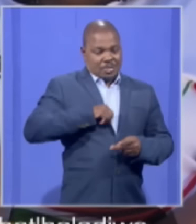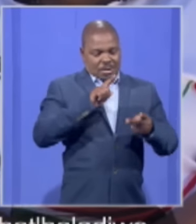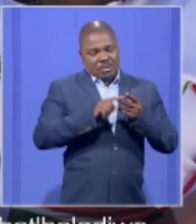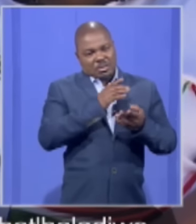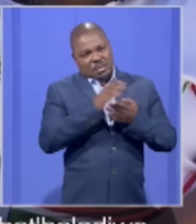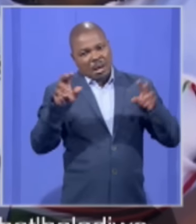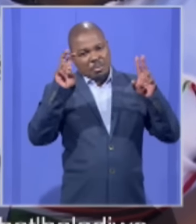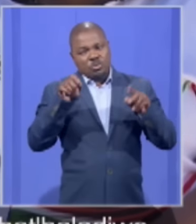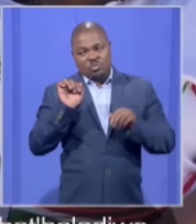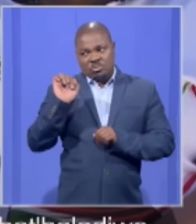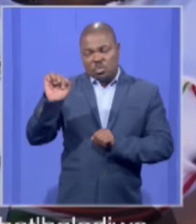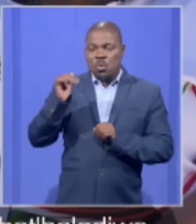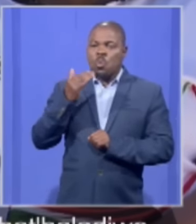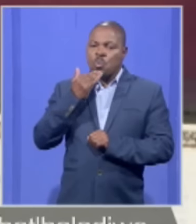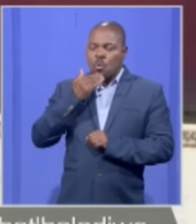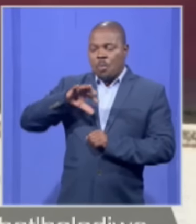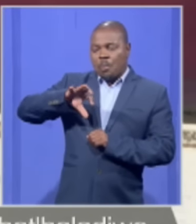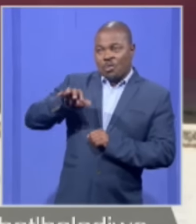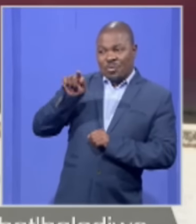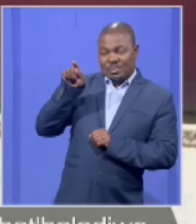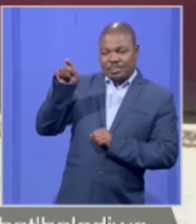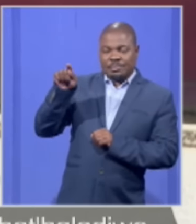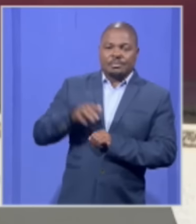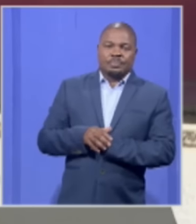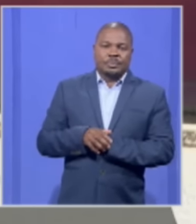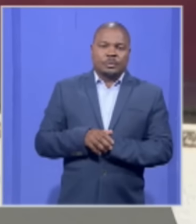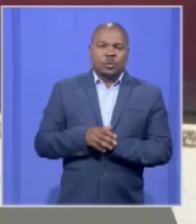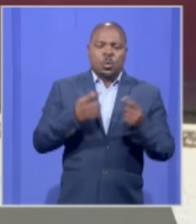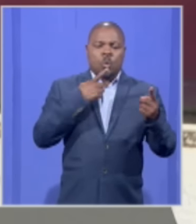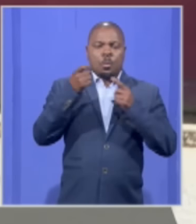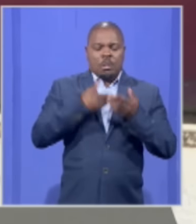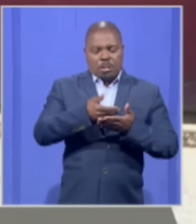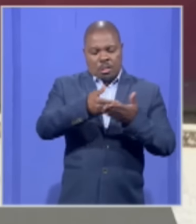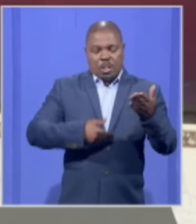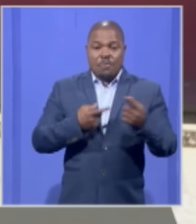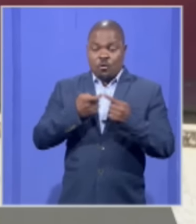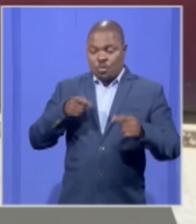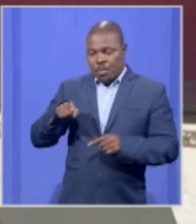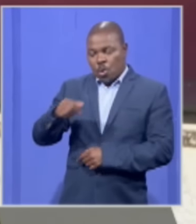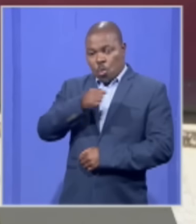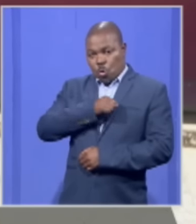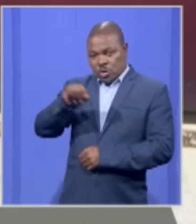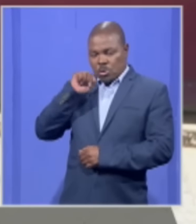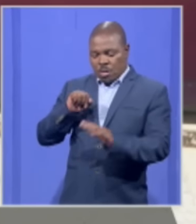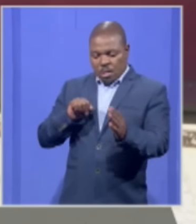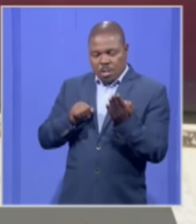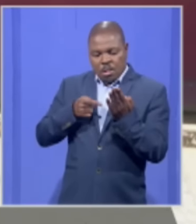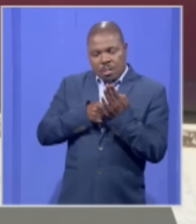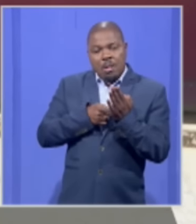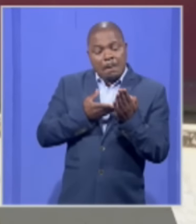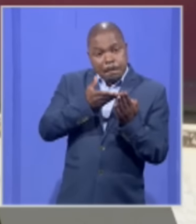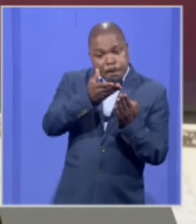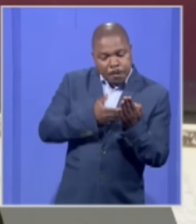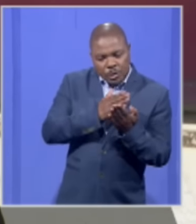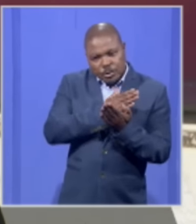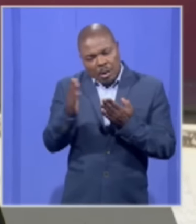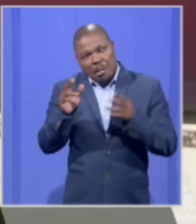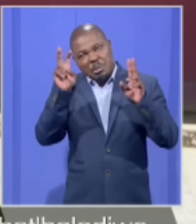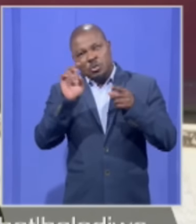go rarabololwa ke puso ya province. Ke fumane memorandum e tswang go COSATU. Some of the issues tse ka mo memorandum di bua